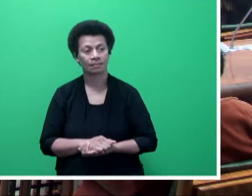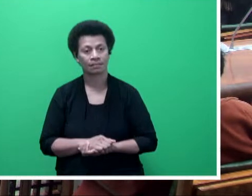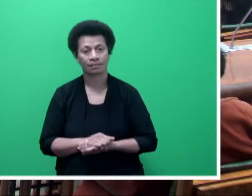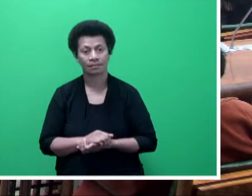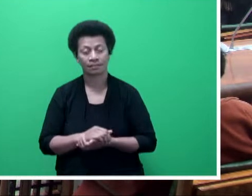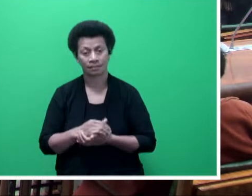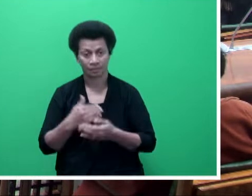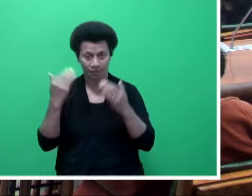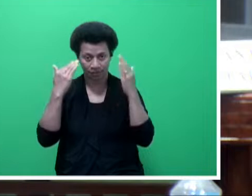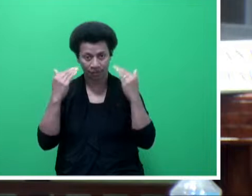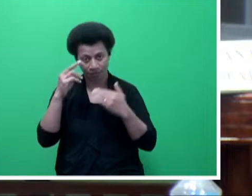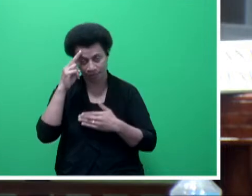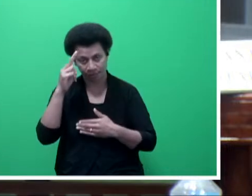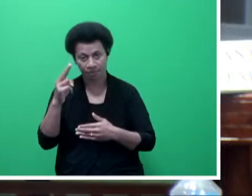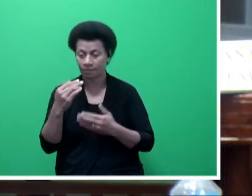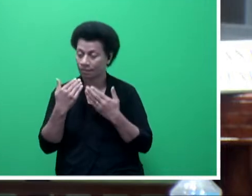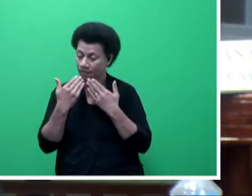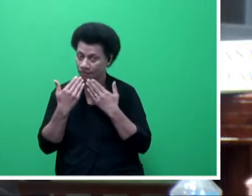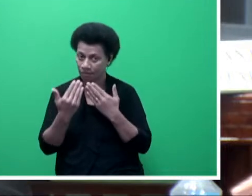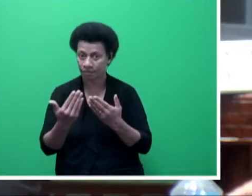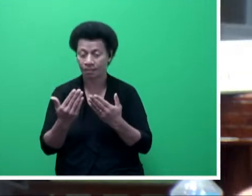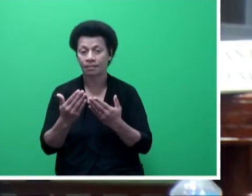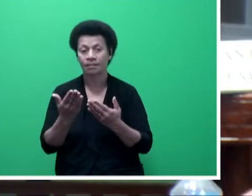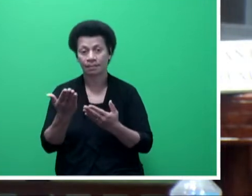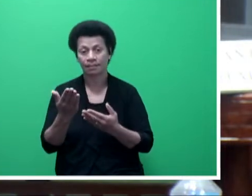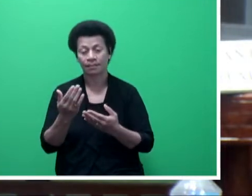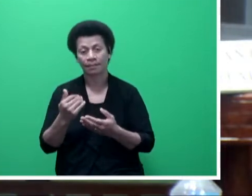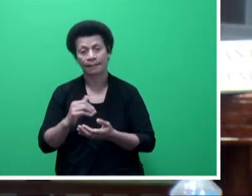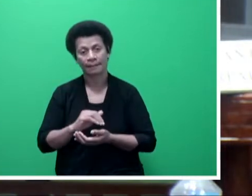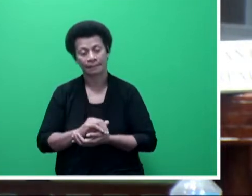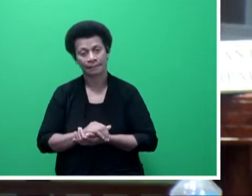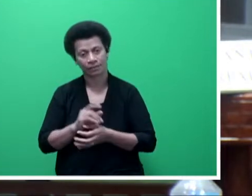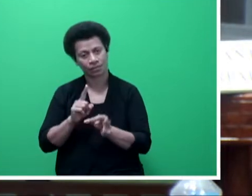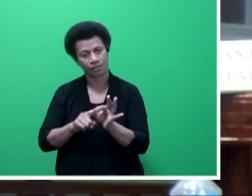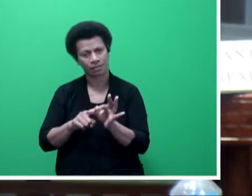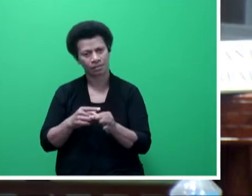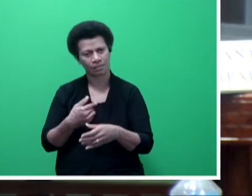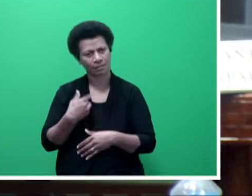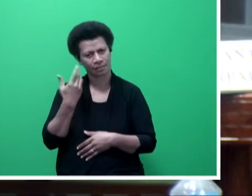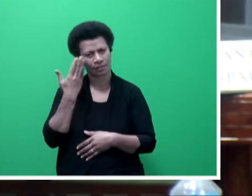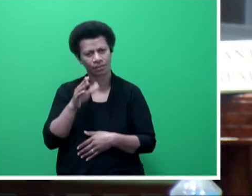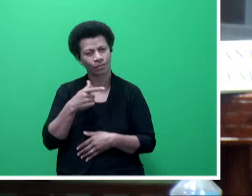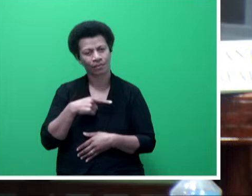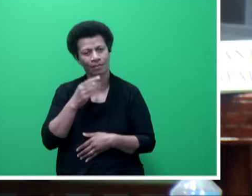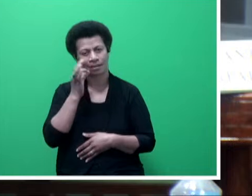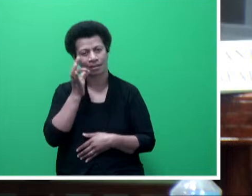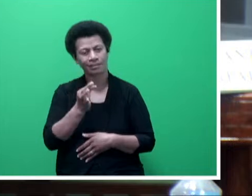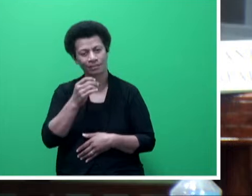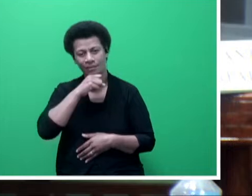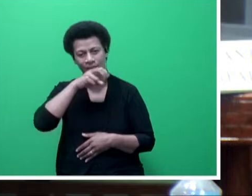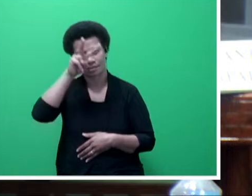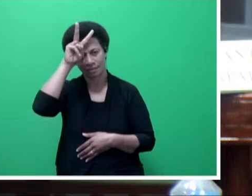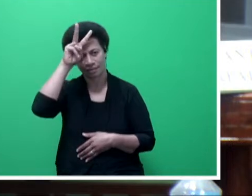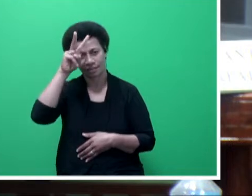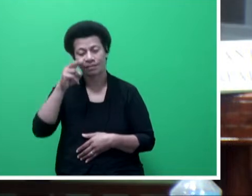Speaker, I want to thank the Honourable Member for asking this question. I don't know why he has only asked for Kadavu when they